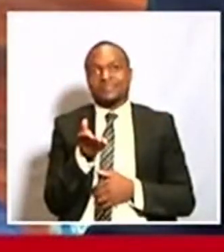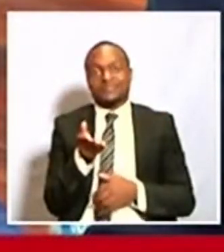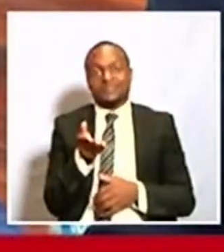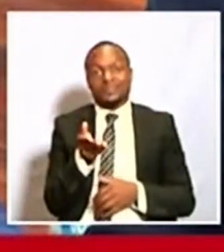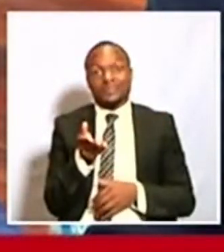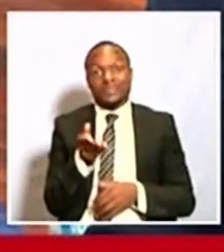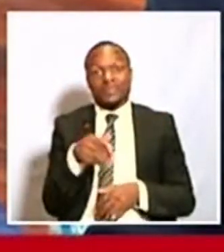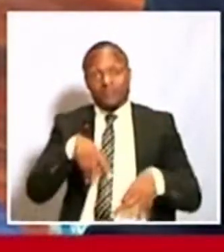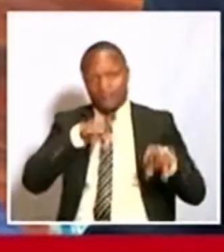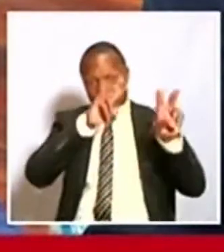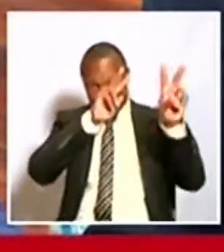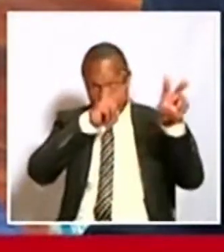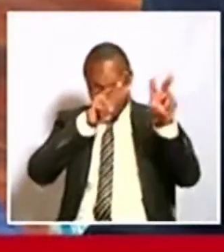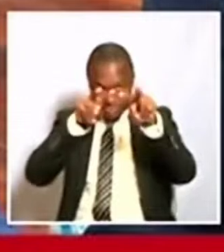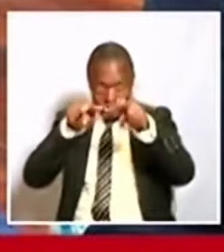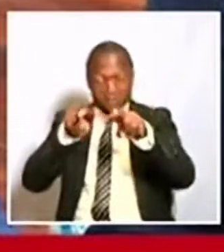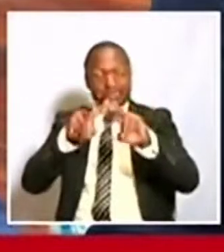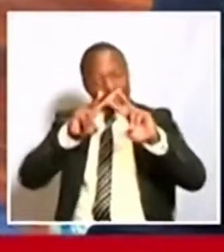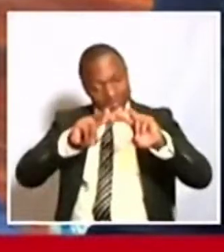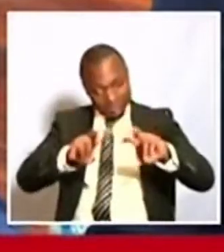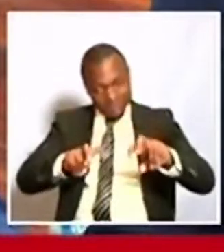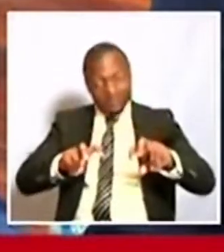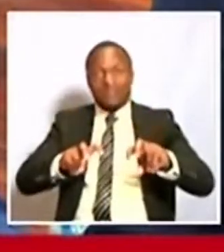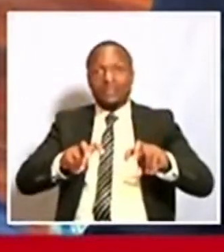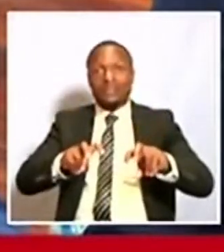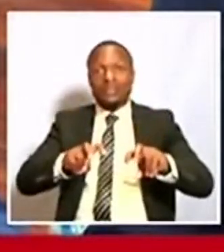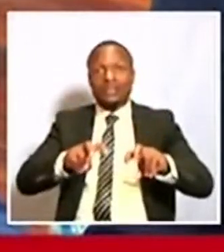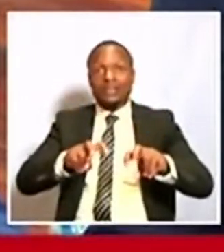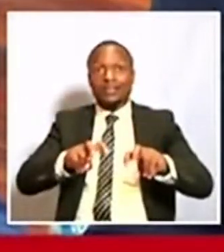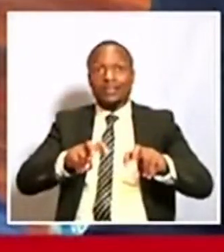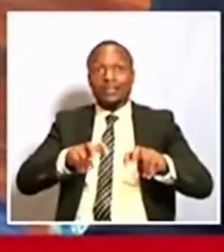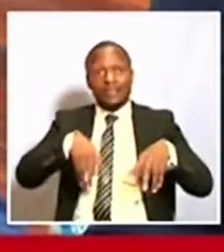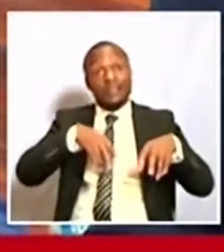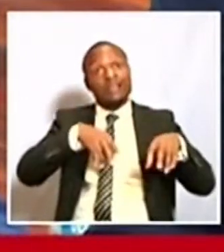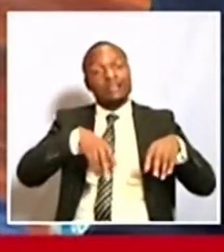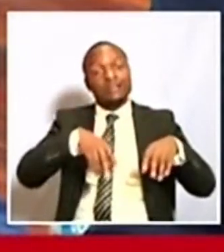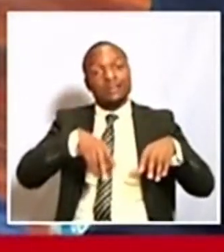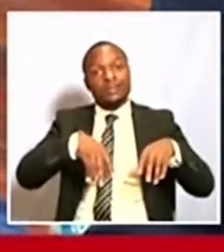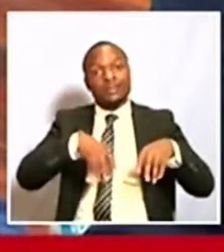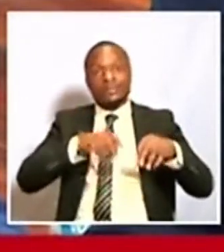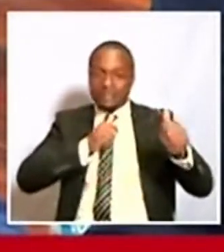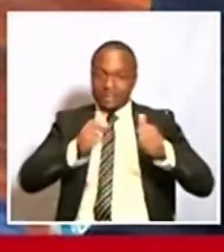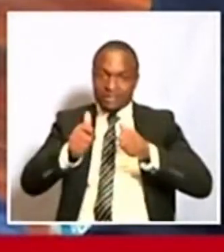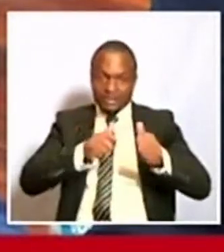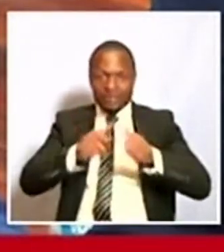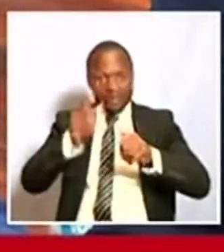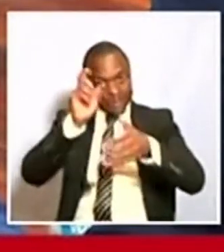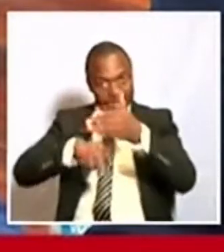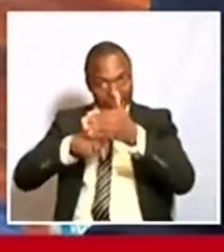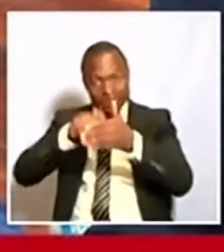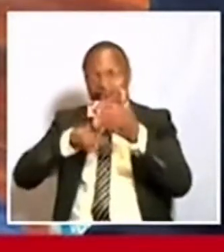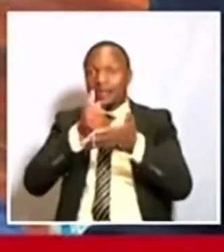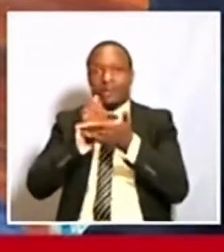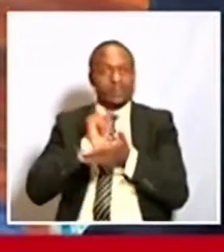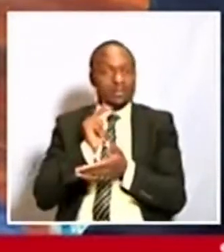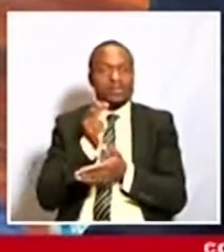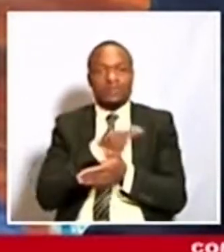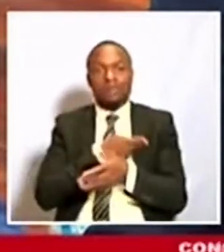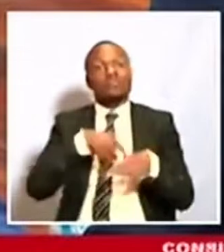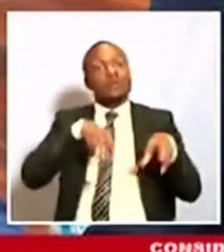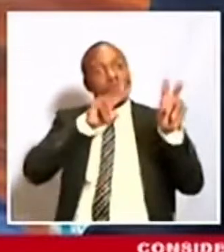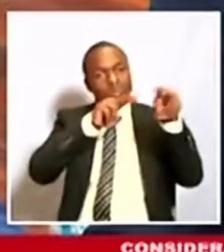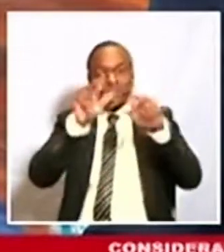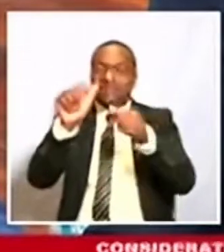for inspection. The administrative cost has helped us with monitoring. We monitor these projects almost every